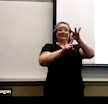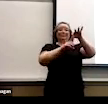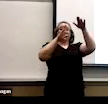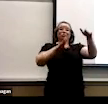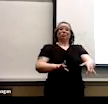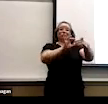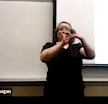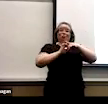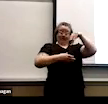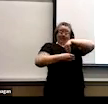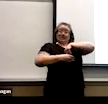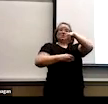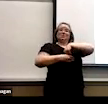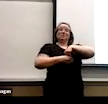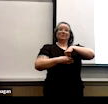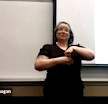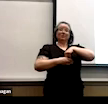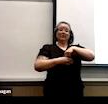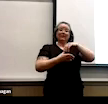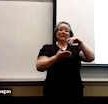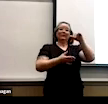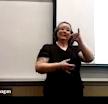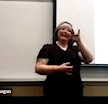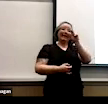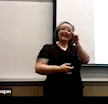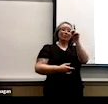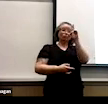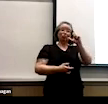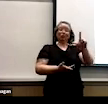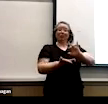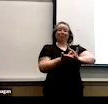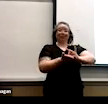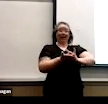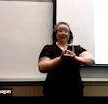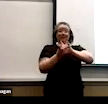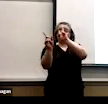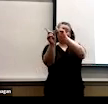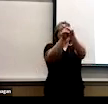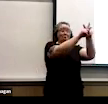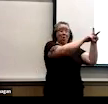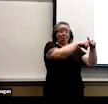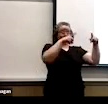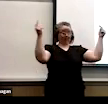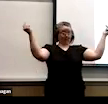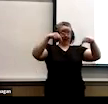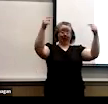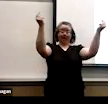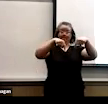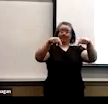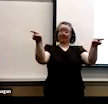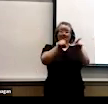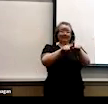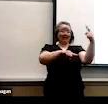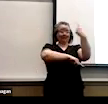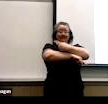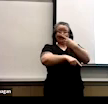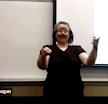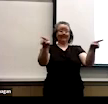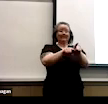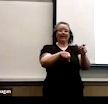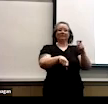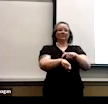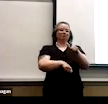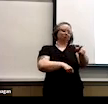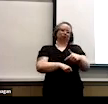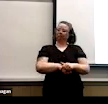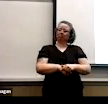patients that day compared to, and that's not just remuneration, that's their own stress levels of their wait lists and all those different things, but it's not remunerative